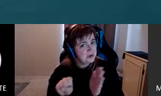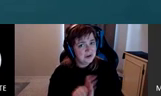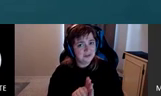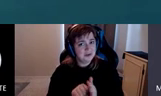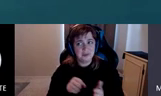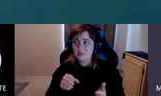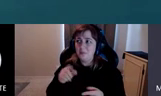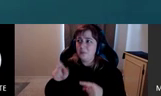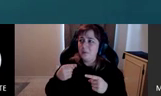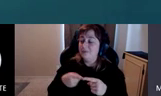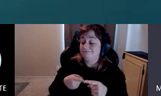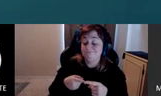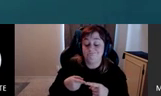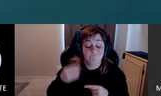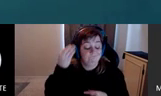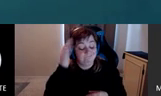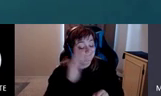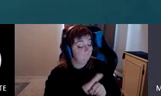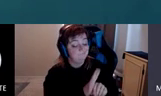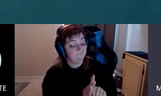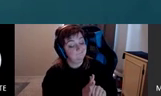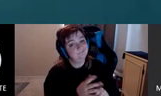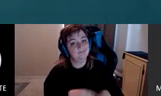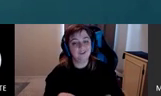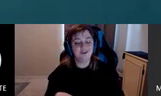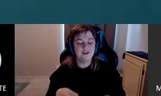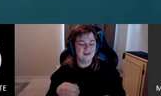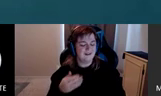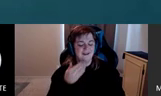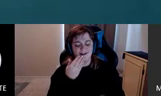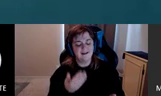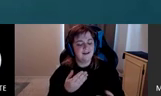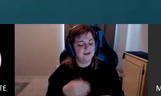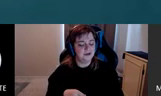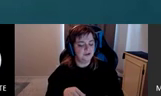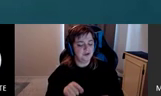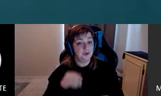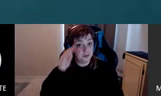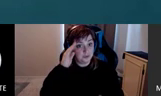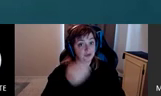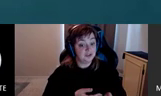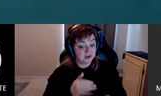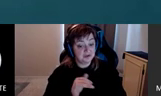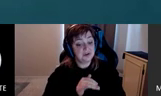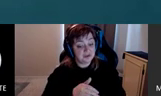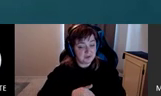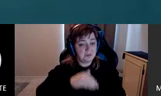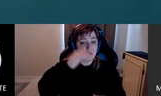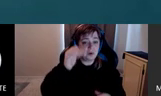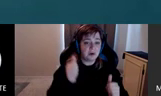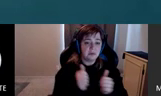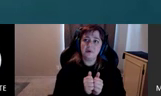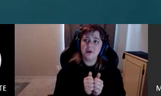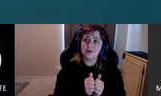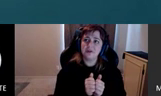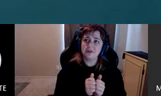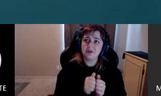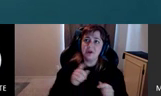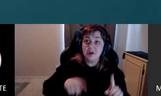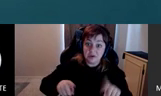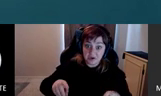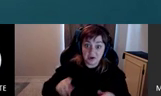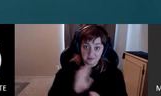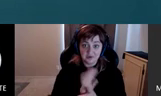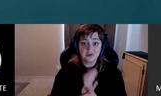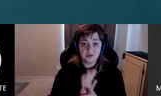okay, you know, anyone has the power to do anything. I mean, obviously, we don't have superpowers. But I mean,